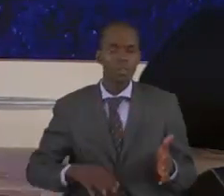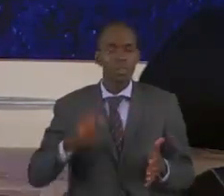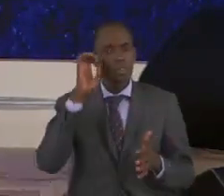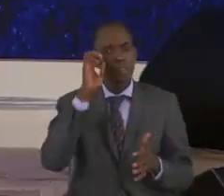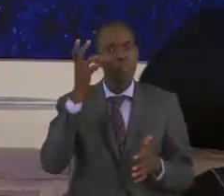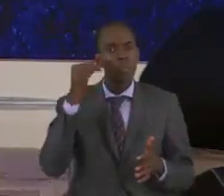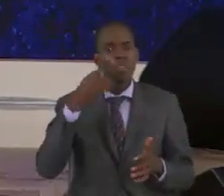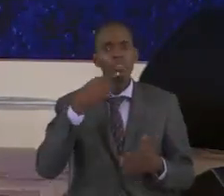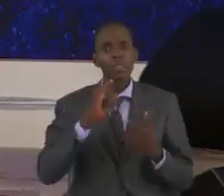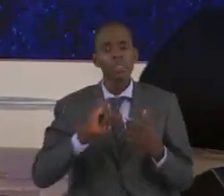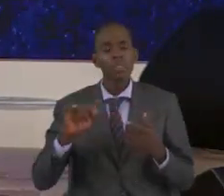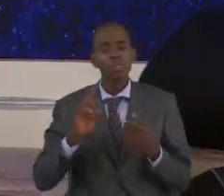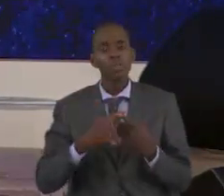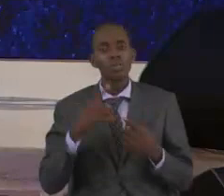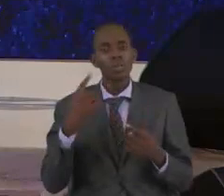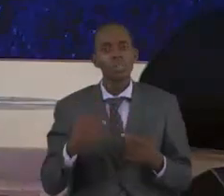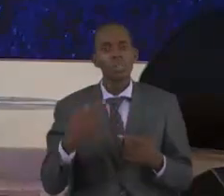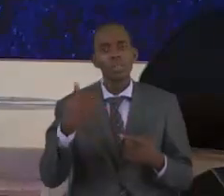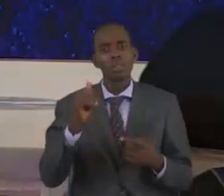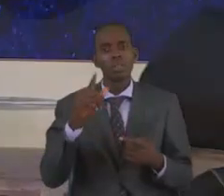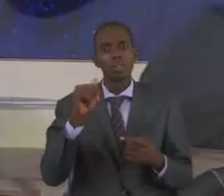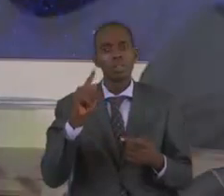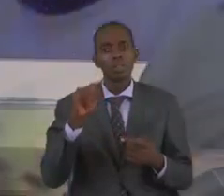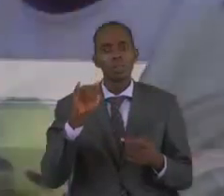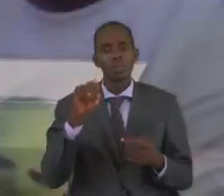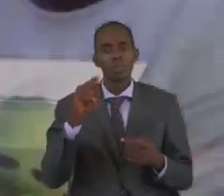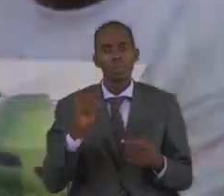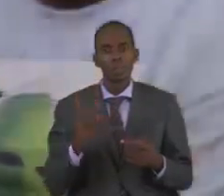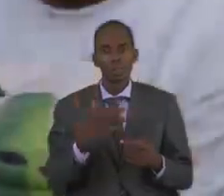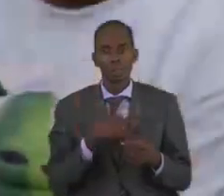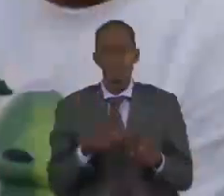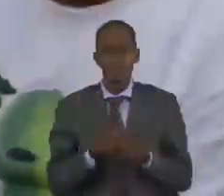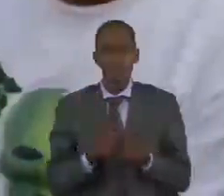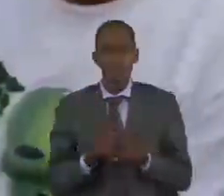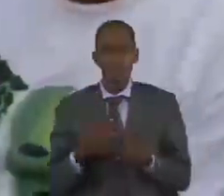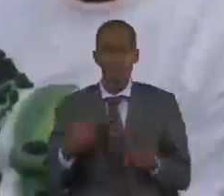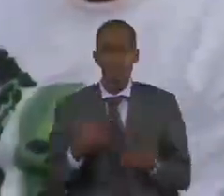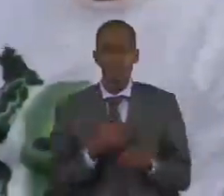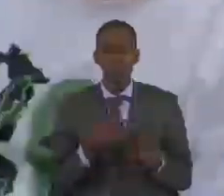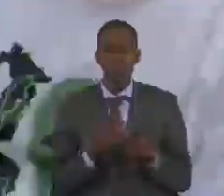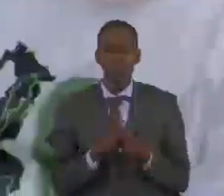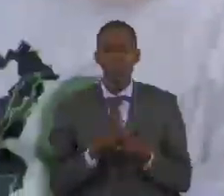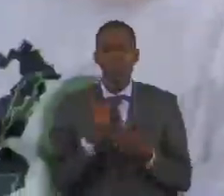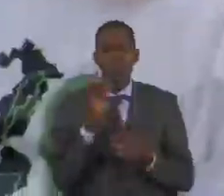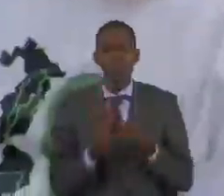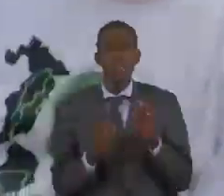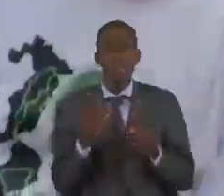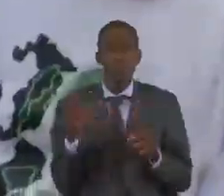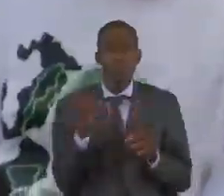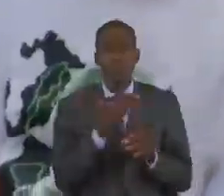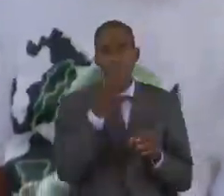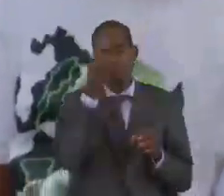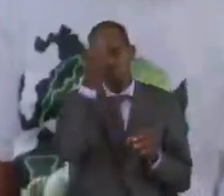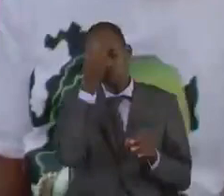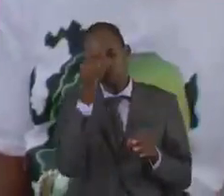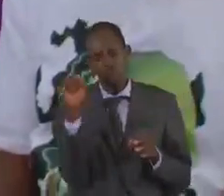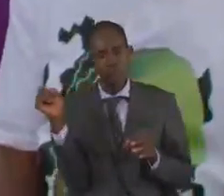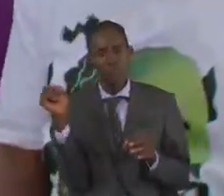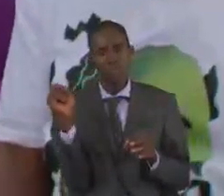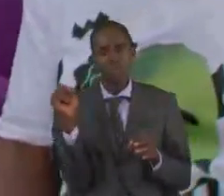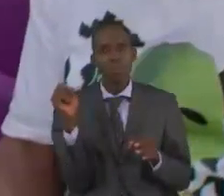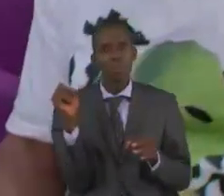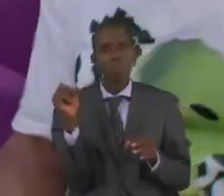the Galatians and telling us, if they disobeyed that gospel Paul preached, they were not